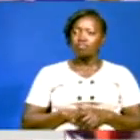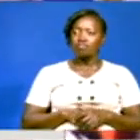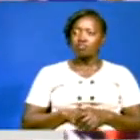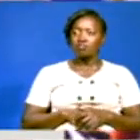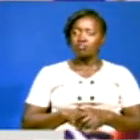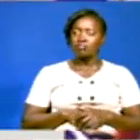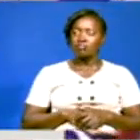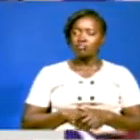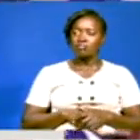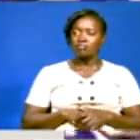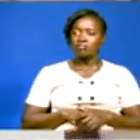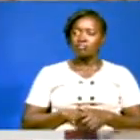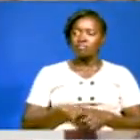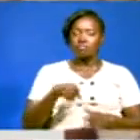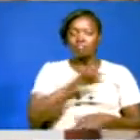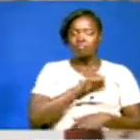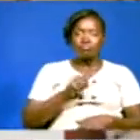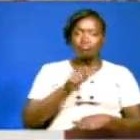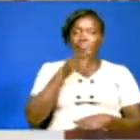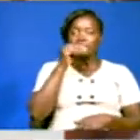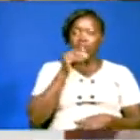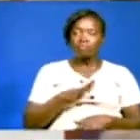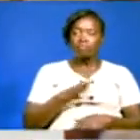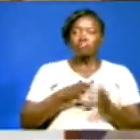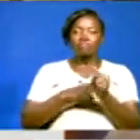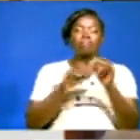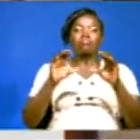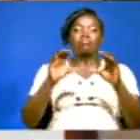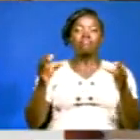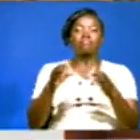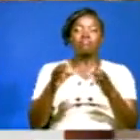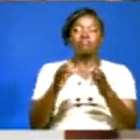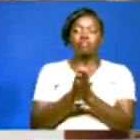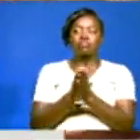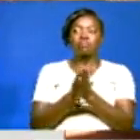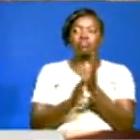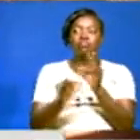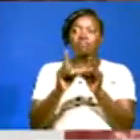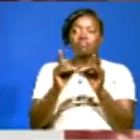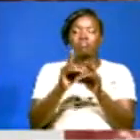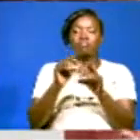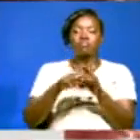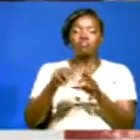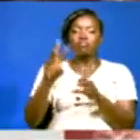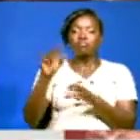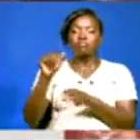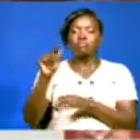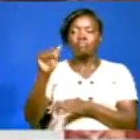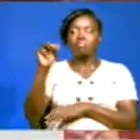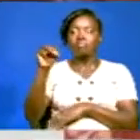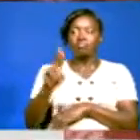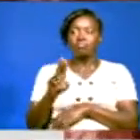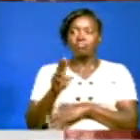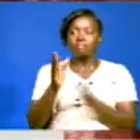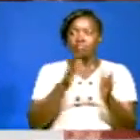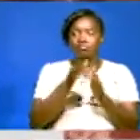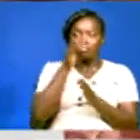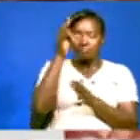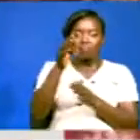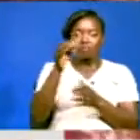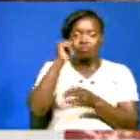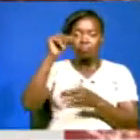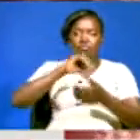Meanwhile, Senate Speaker Amason Kingi has led his party in post-mortem meeting in Mutamu area to map up strategies for future political